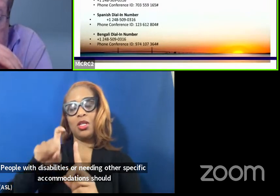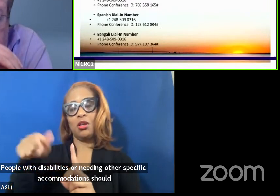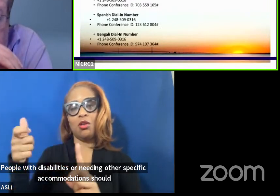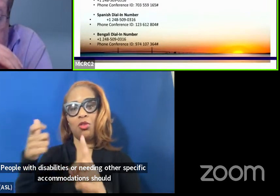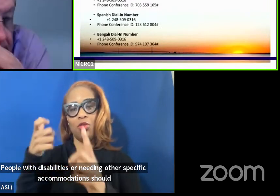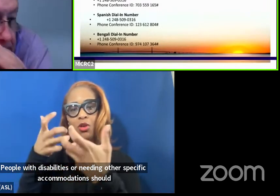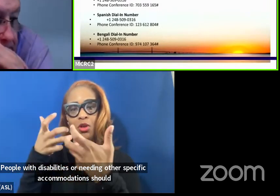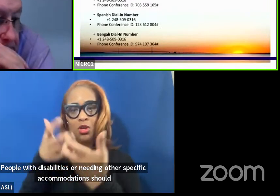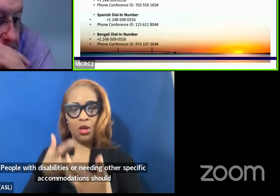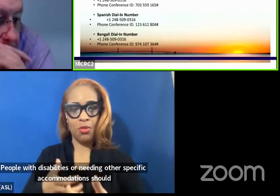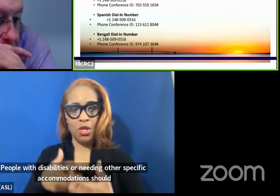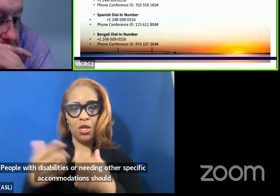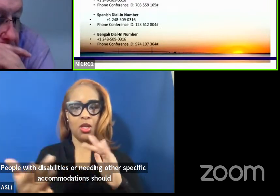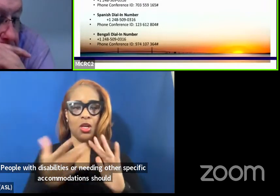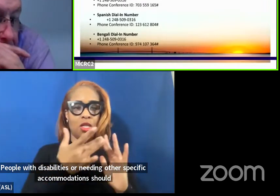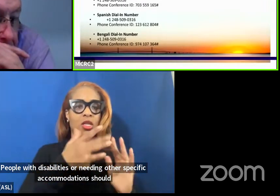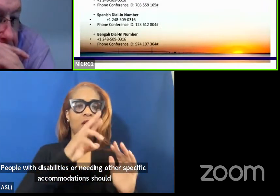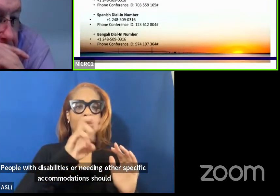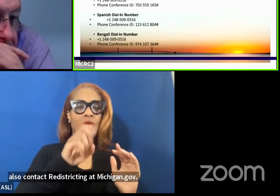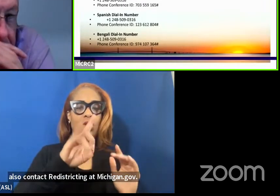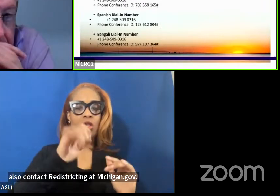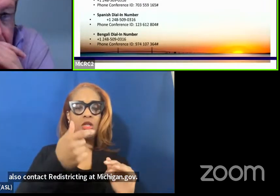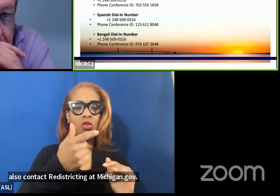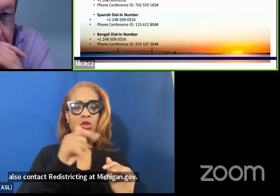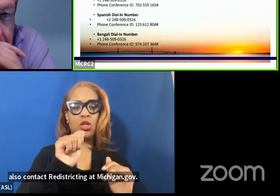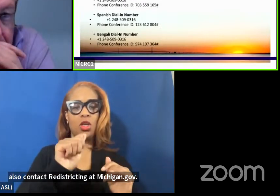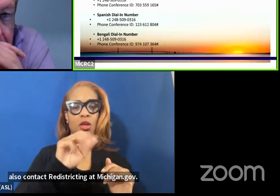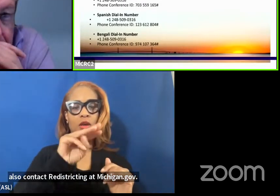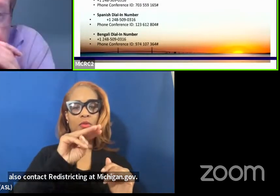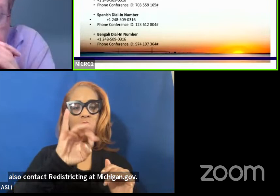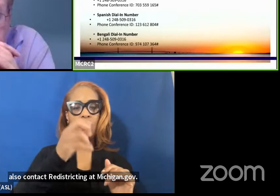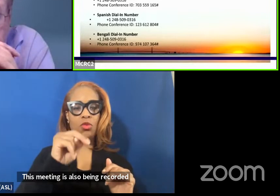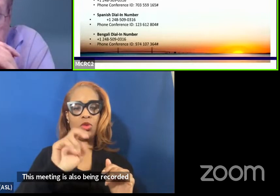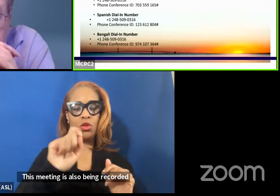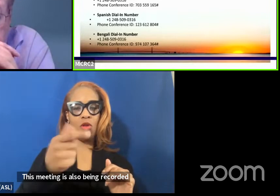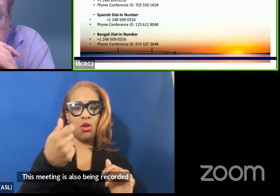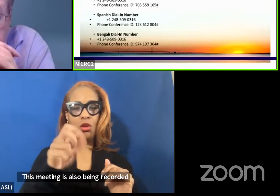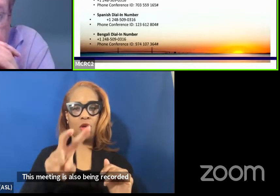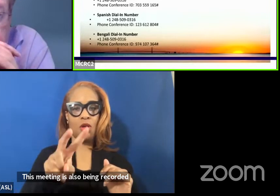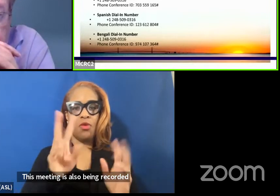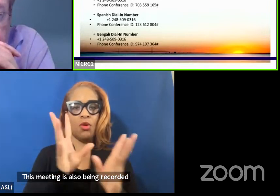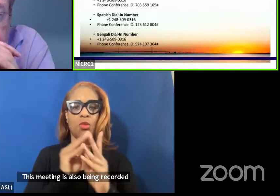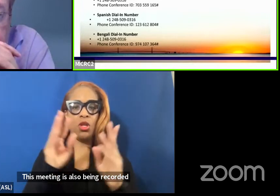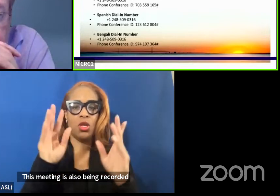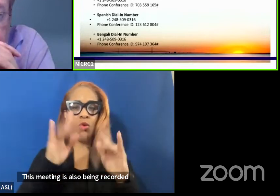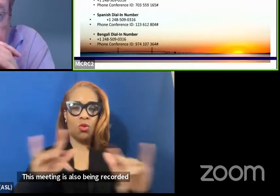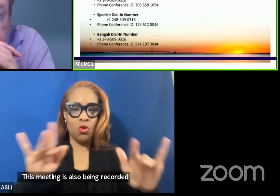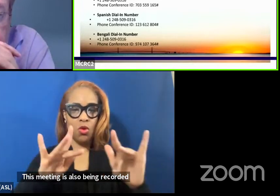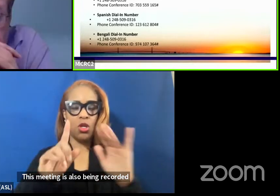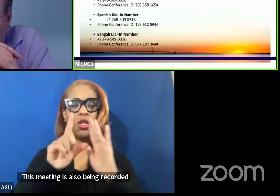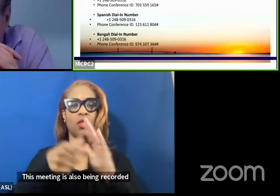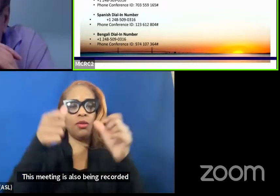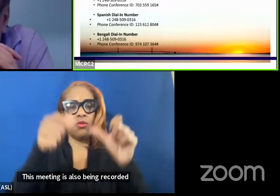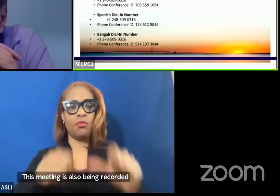contact redistricting at michigan.gov this meeting is being recorded and will be available at www.michigan.gov